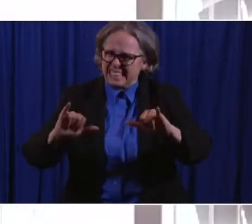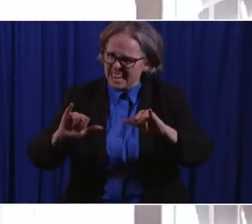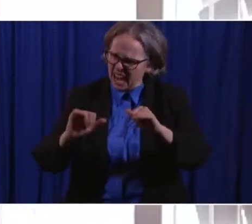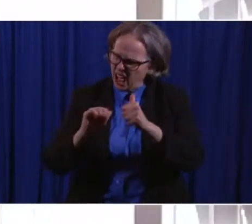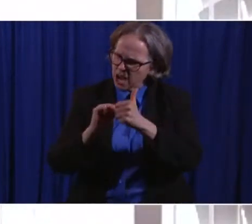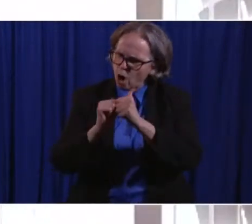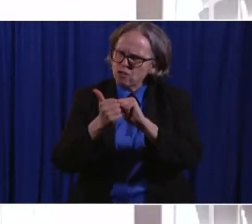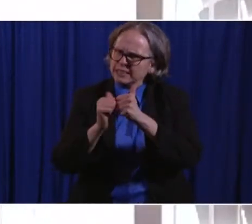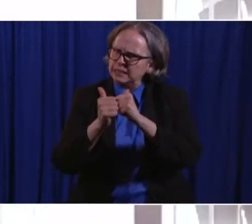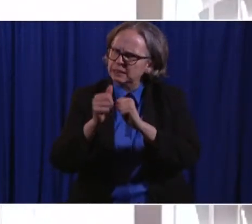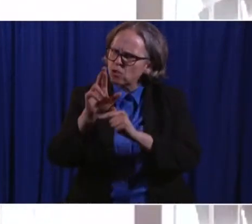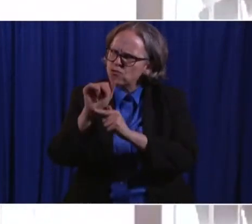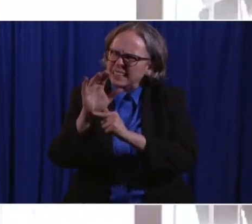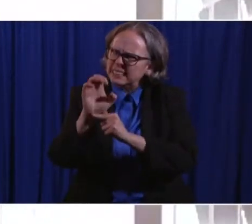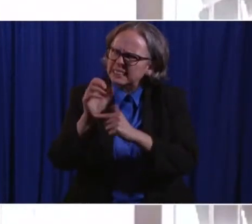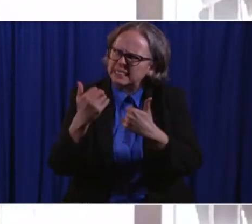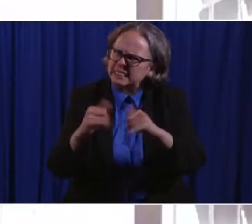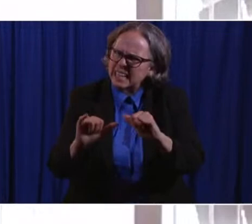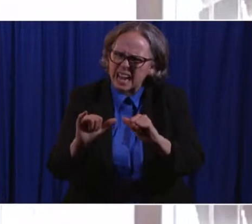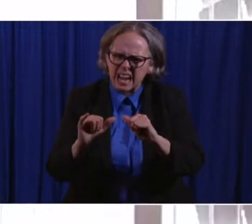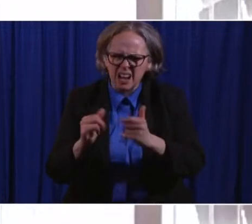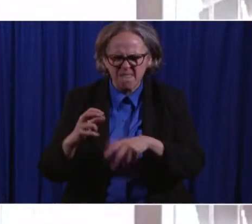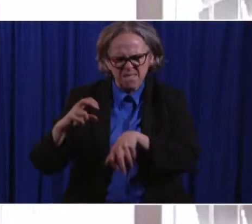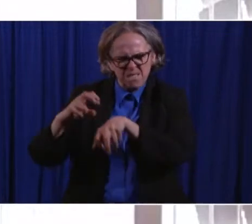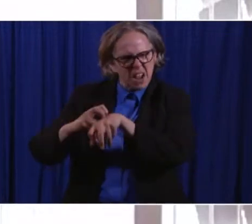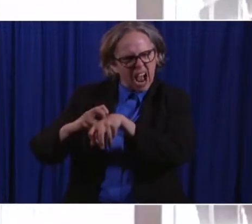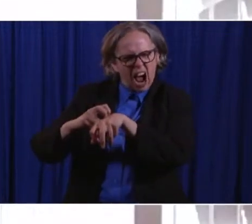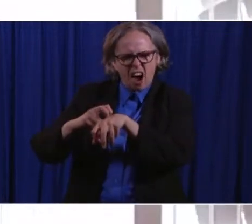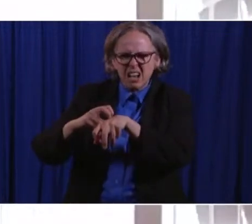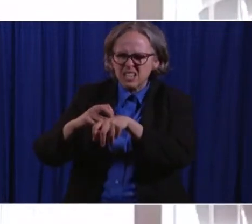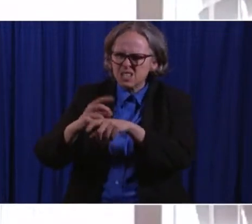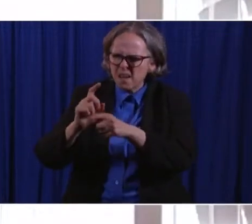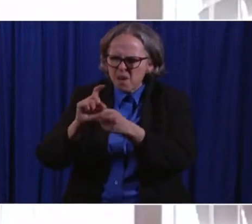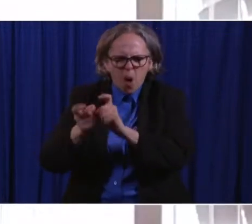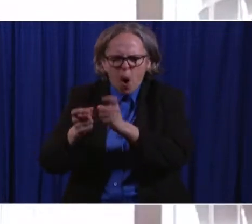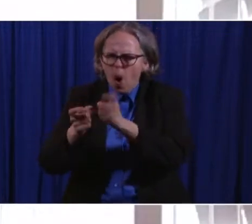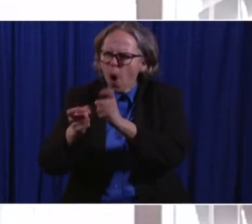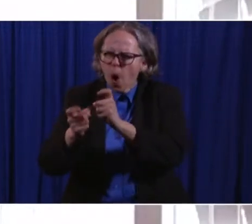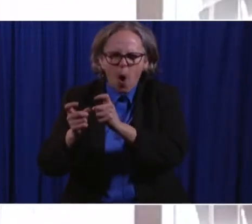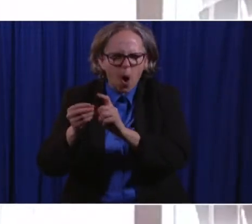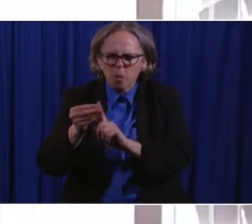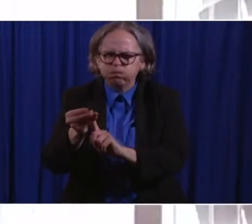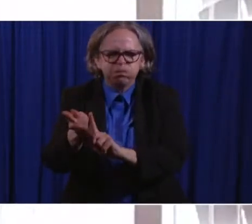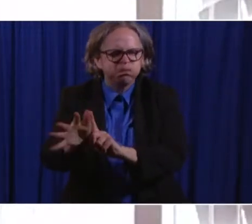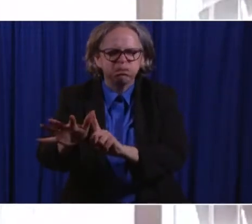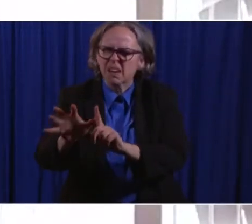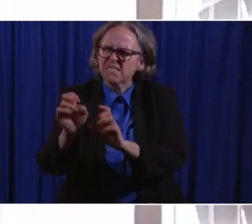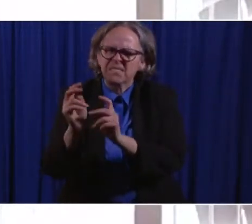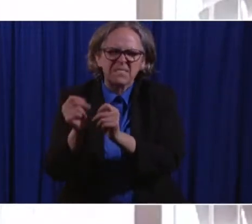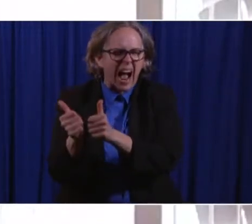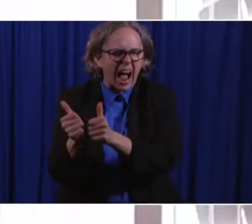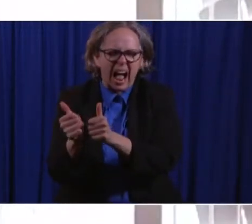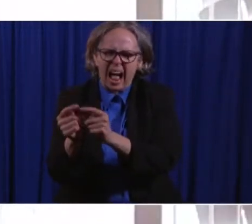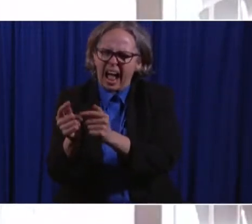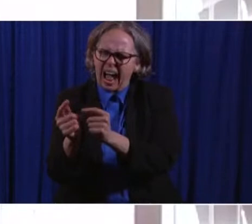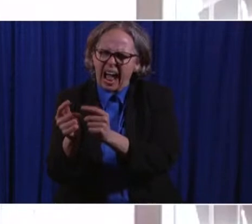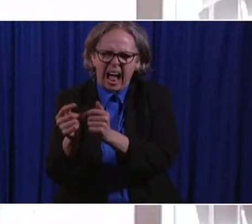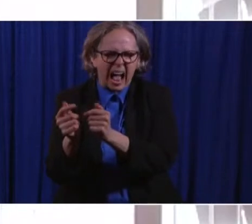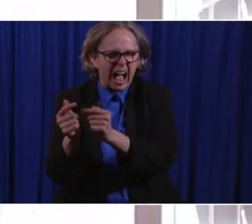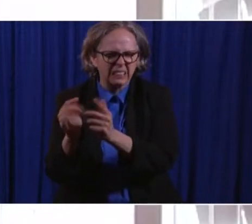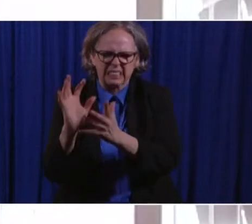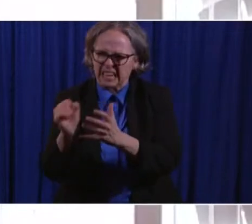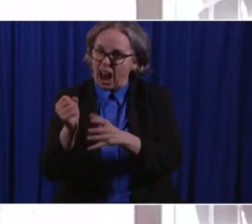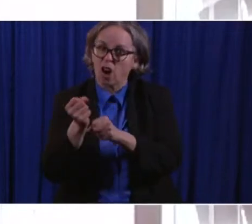the virus and its variants, and variants that are now more deadly, and we know from other parts